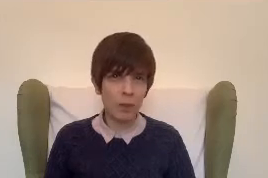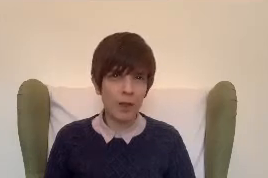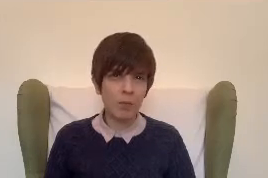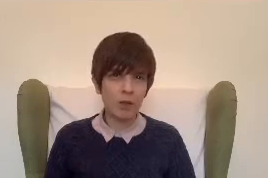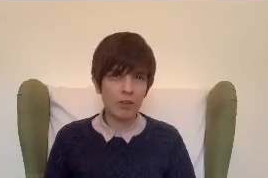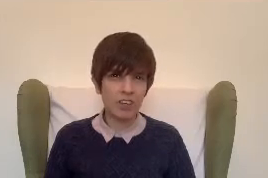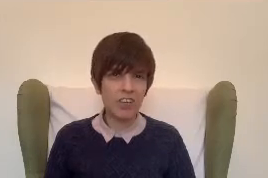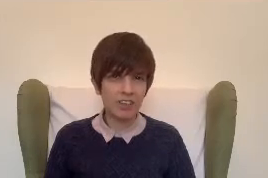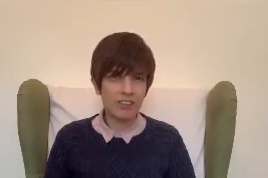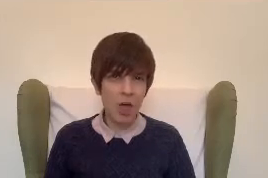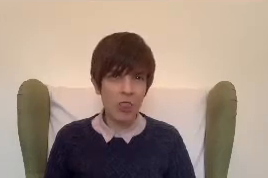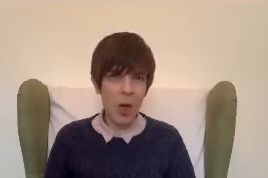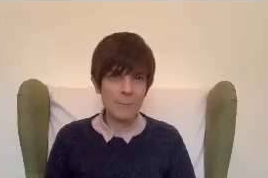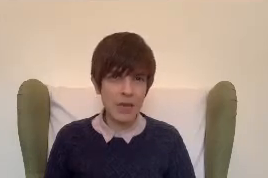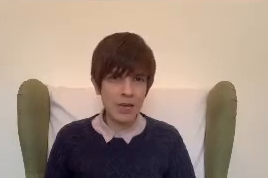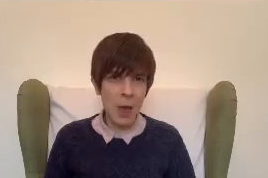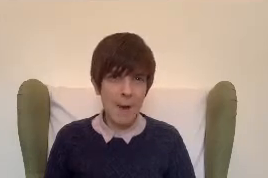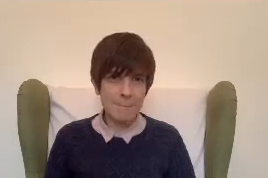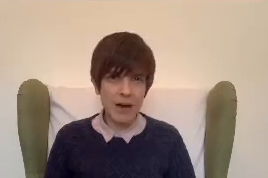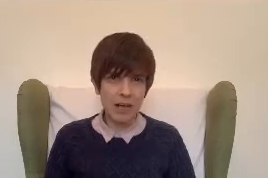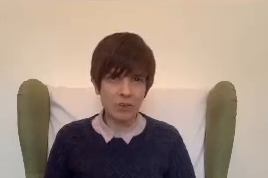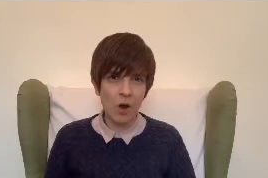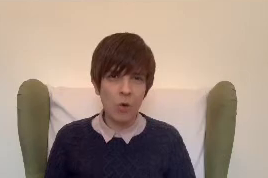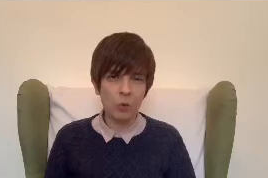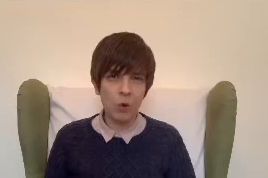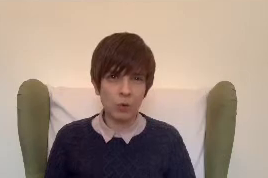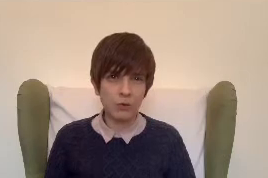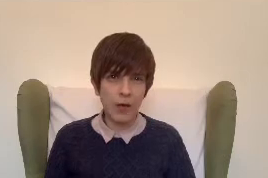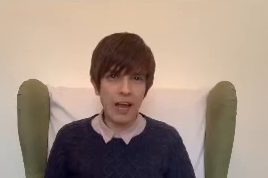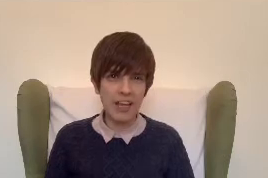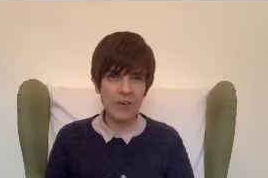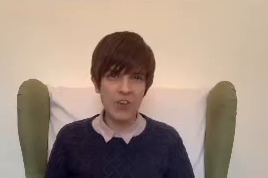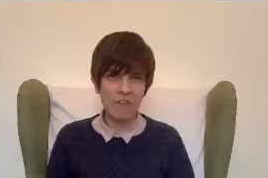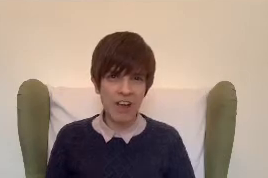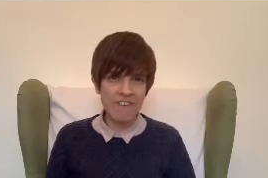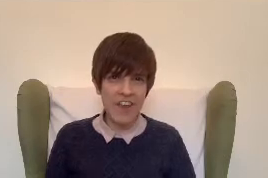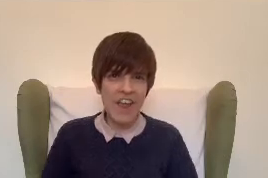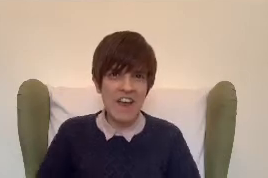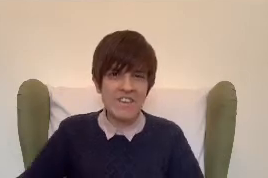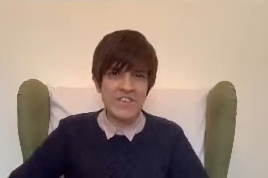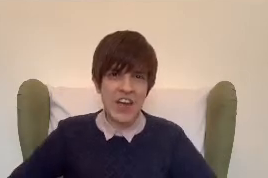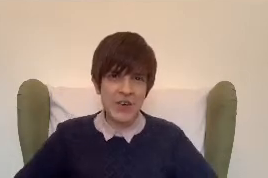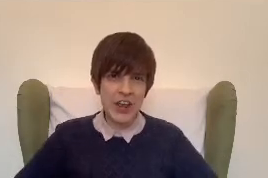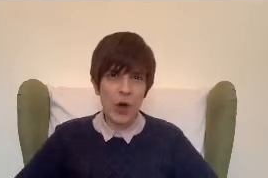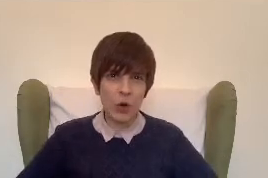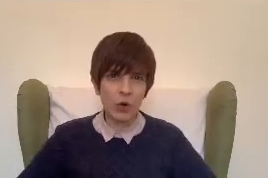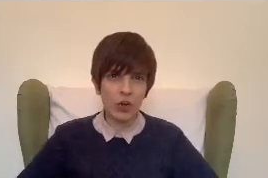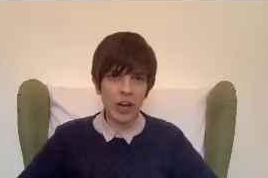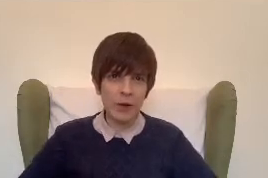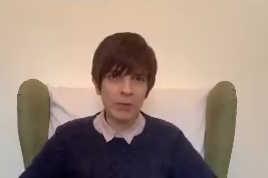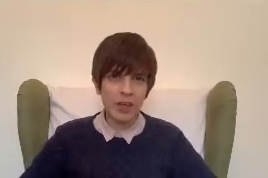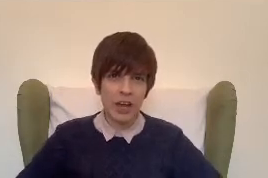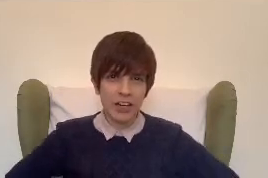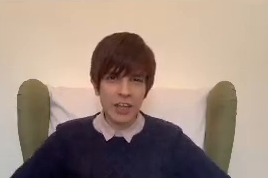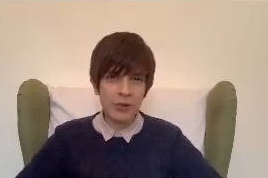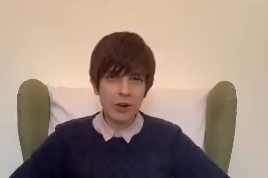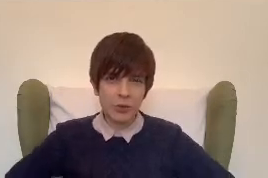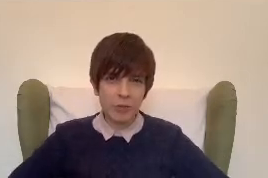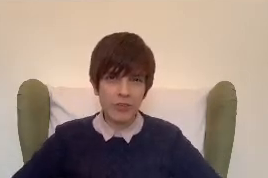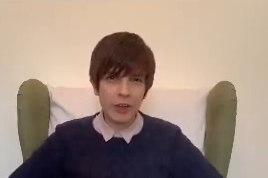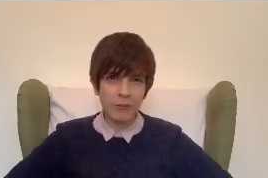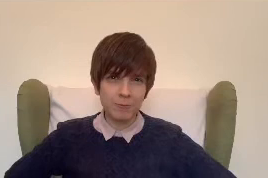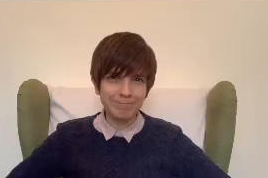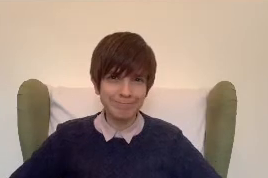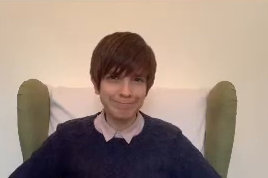trouble. Because he is the big, bad wolf. And he was very, very hungry. And he thought